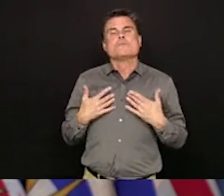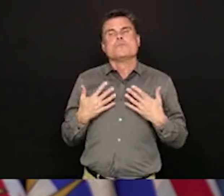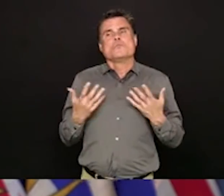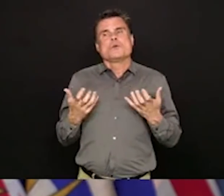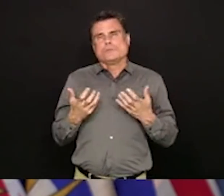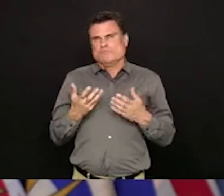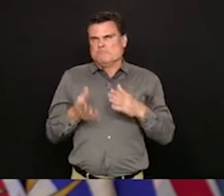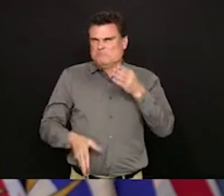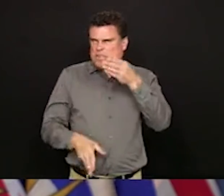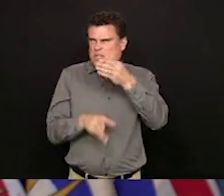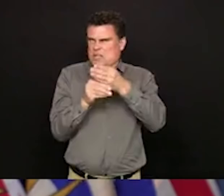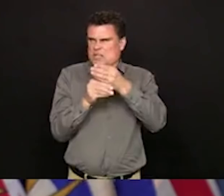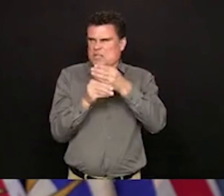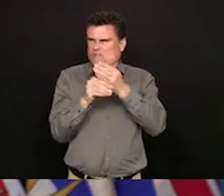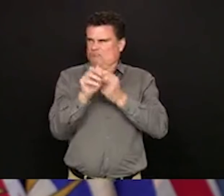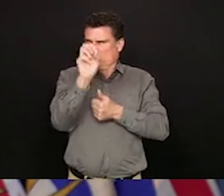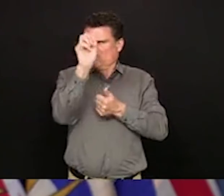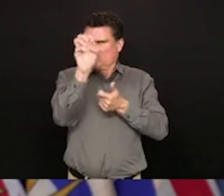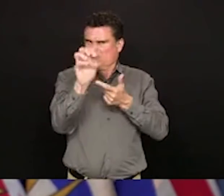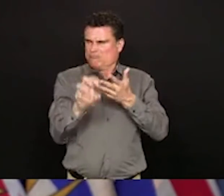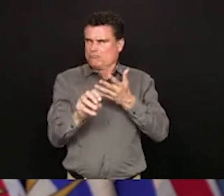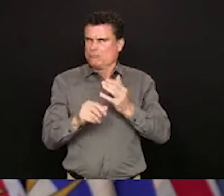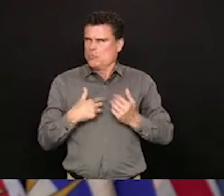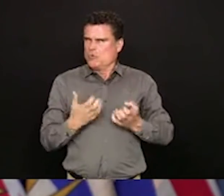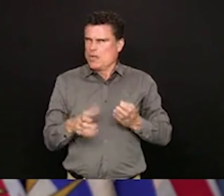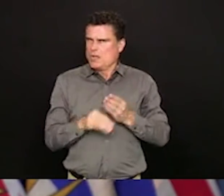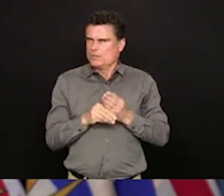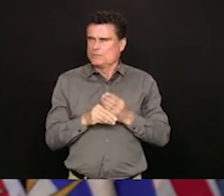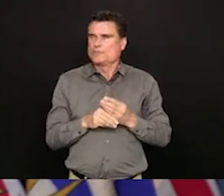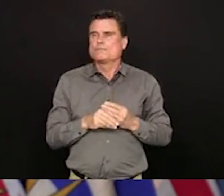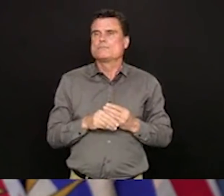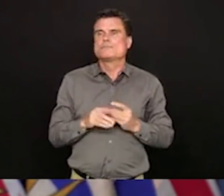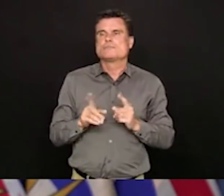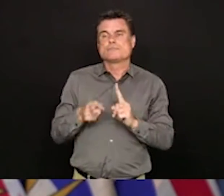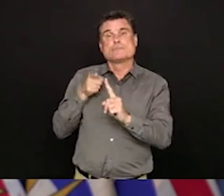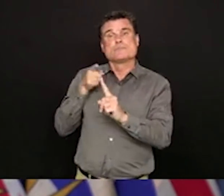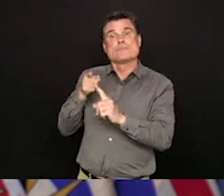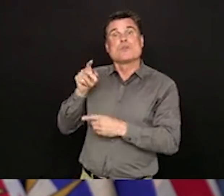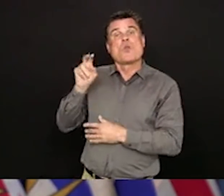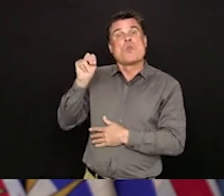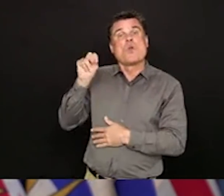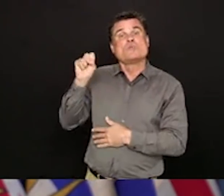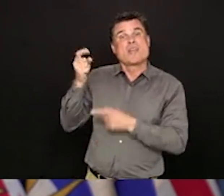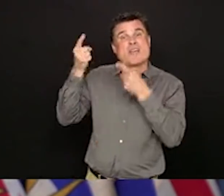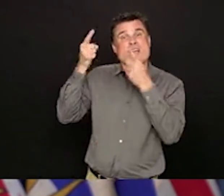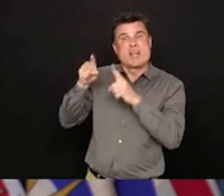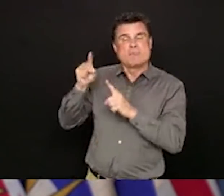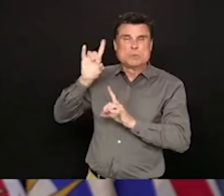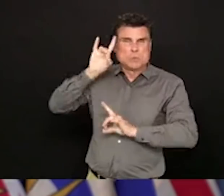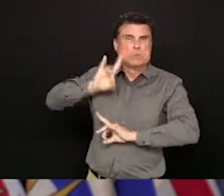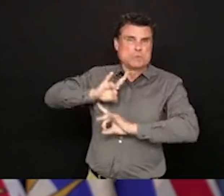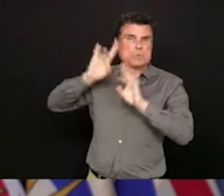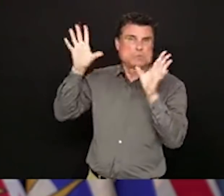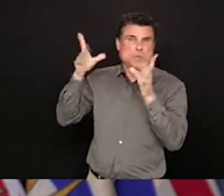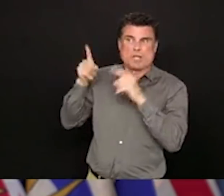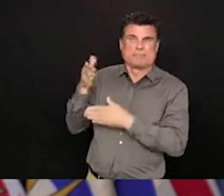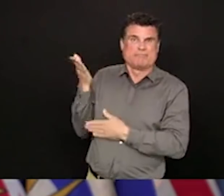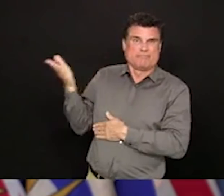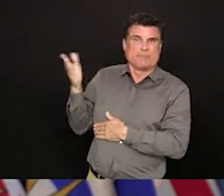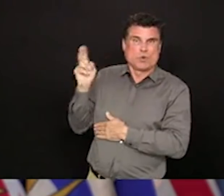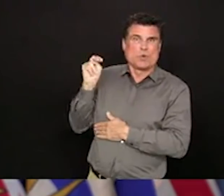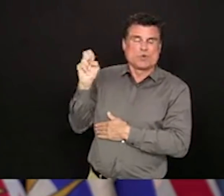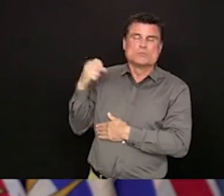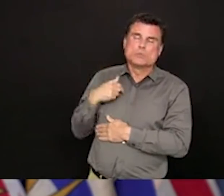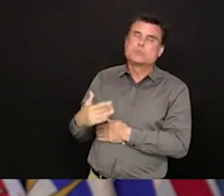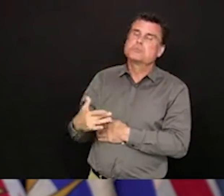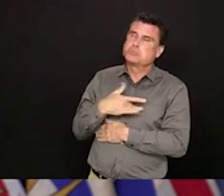details of the senseless tragedy that has folded in Nova Scotia, a place that's very dear to me, in this time of